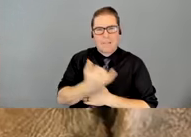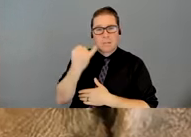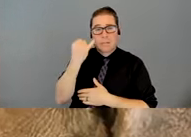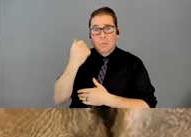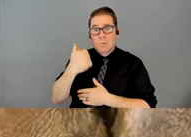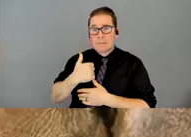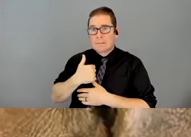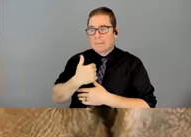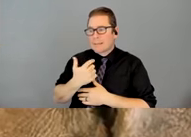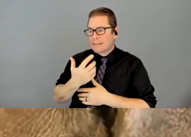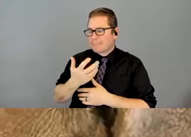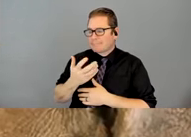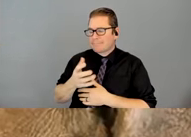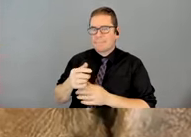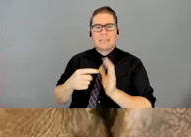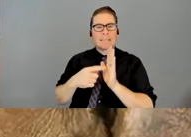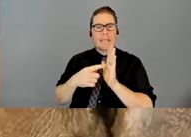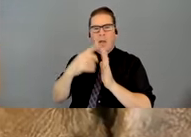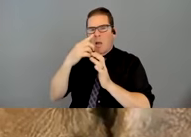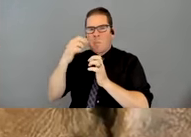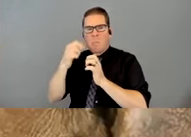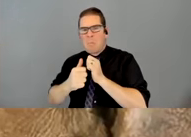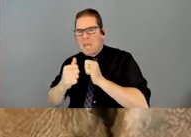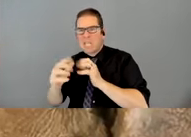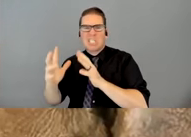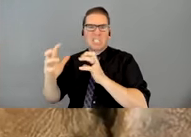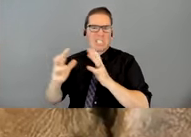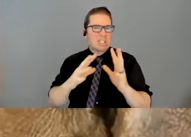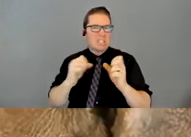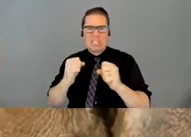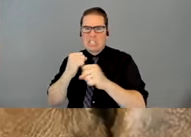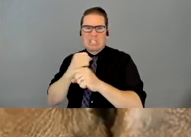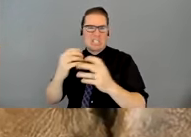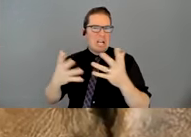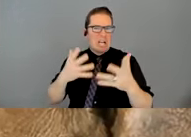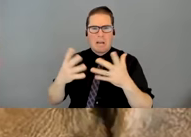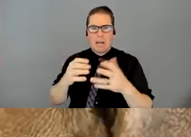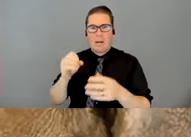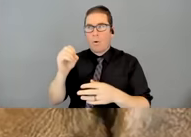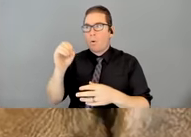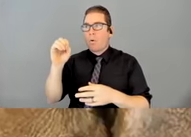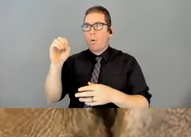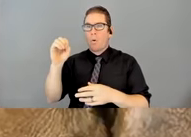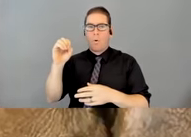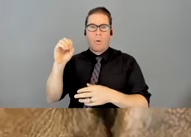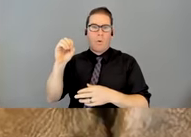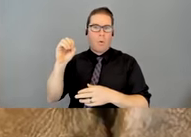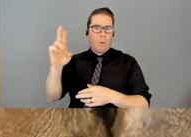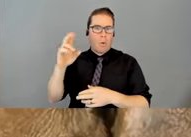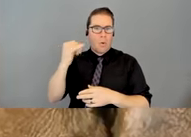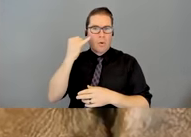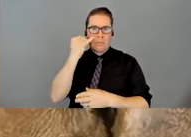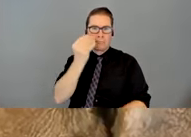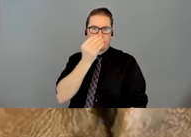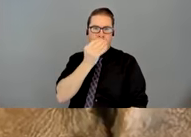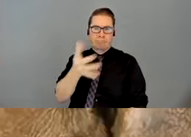being mean to each other or not caring if you have food or clothing or not caring that you're